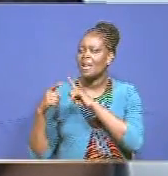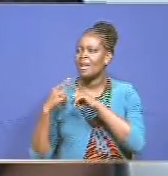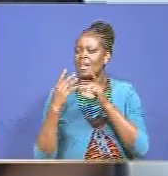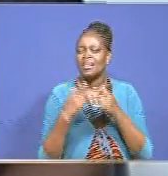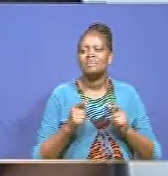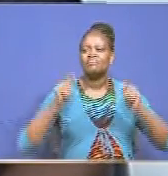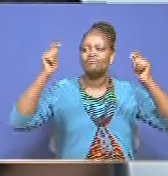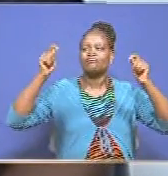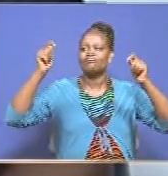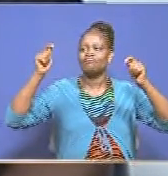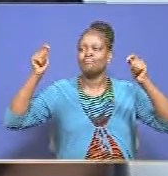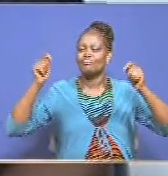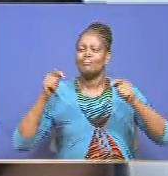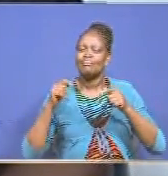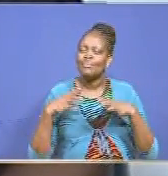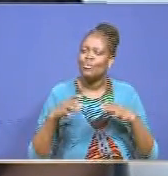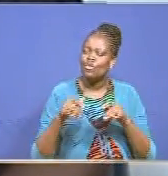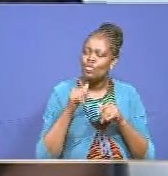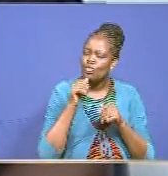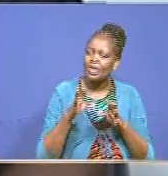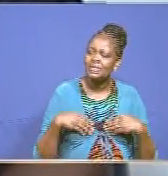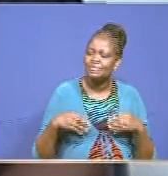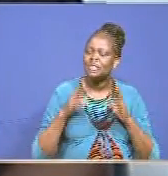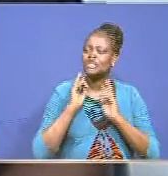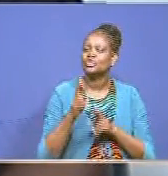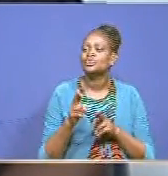riots, we have people not accepting. We would like to have